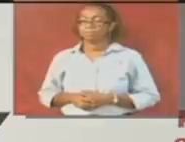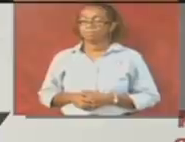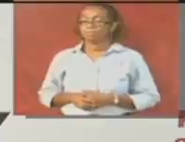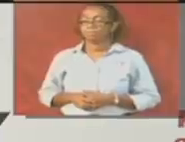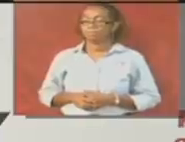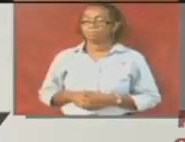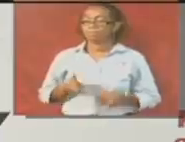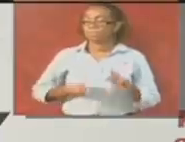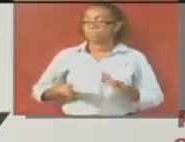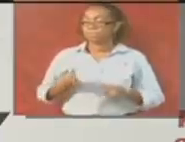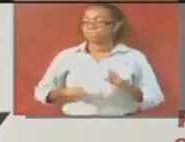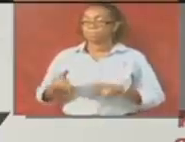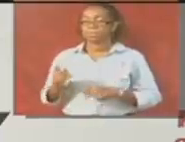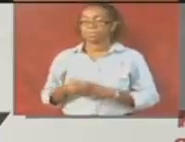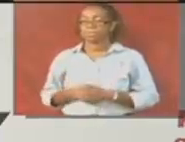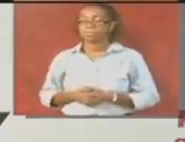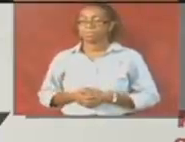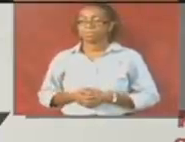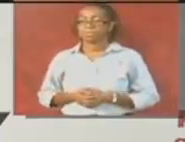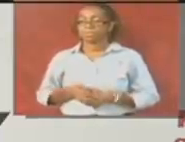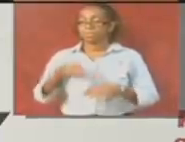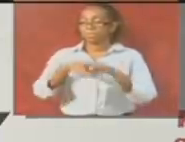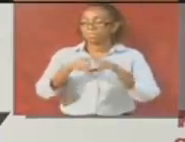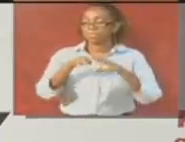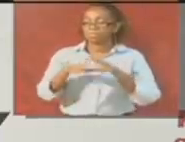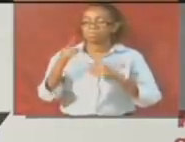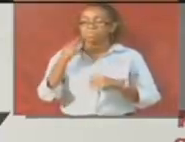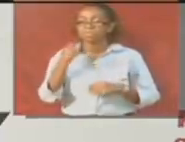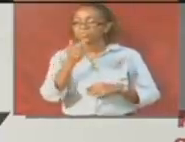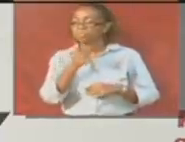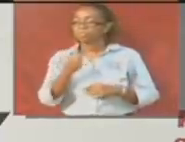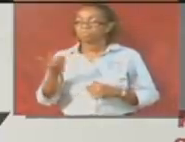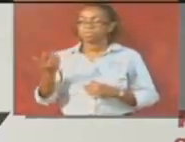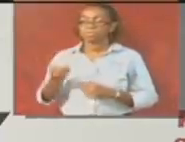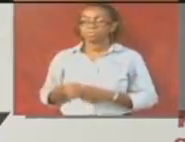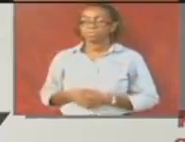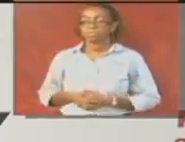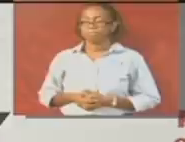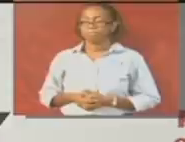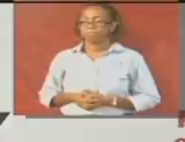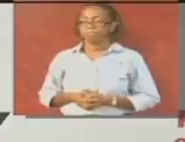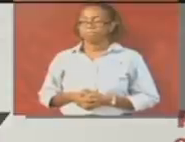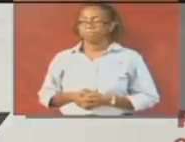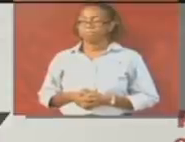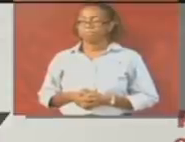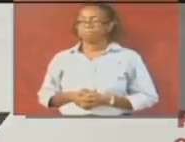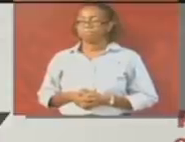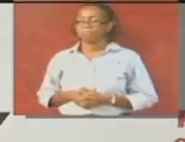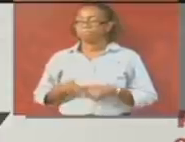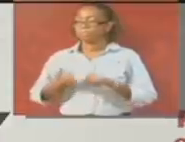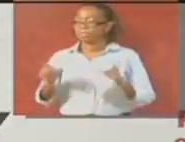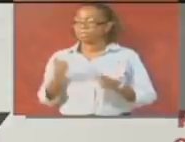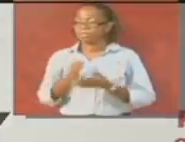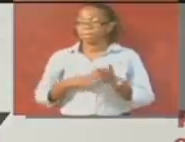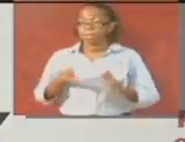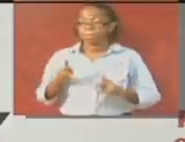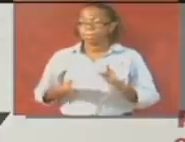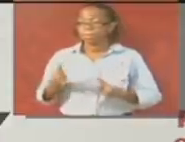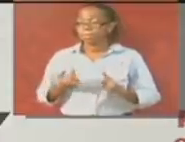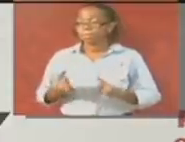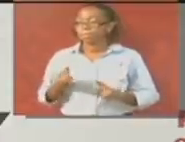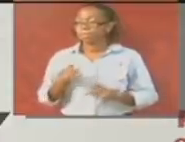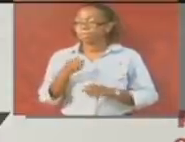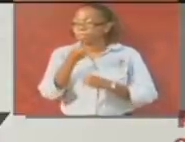the religious services. We don't find people necessarily stating that they went to a beach as part